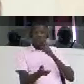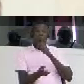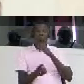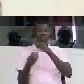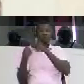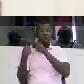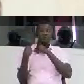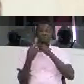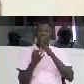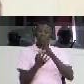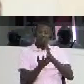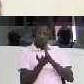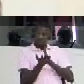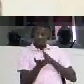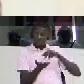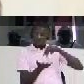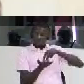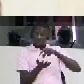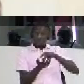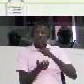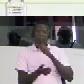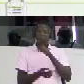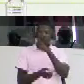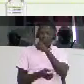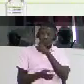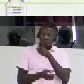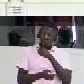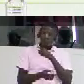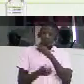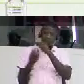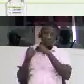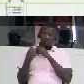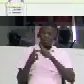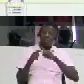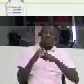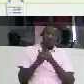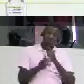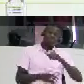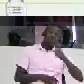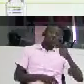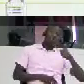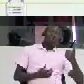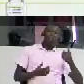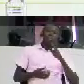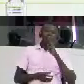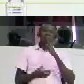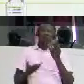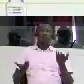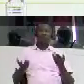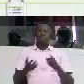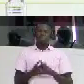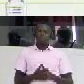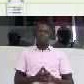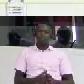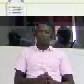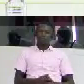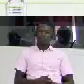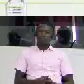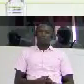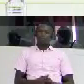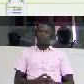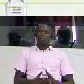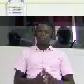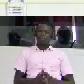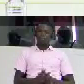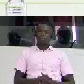it you or was it somebody else? wa léegi nga ne ñu ngi doon tëgg sabar yi di woy ay woy Joola yow tamit yaa nga fële di dajale ñi